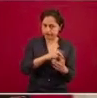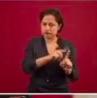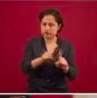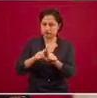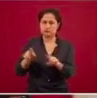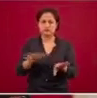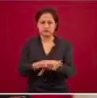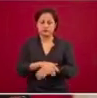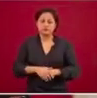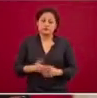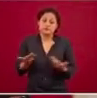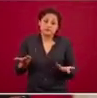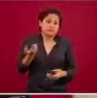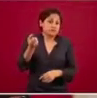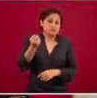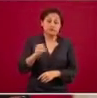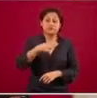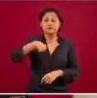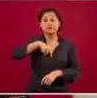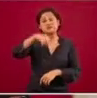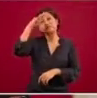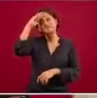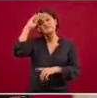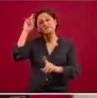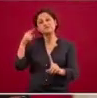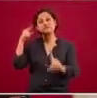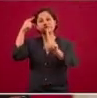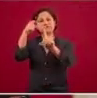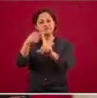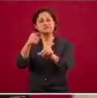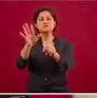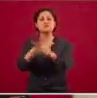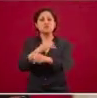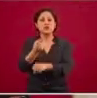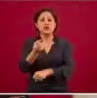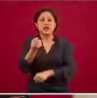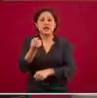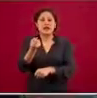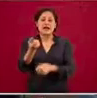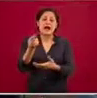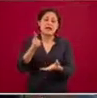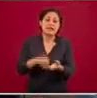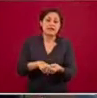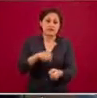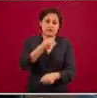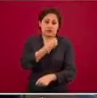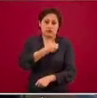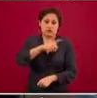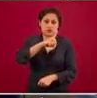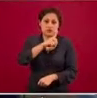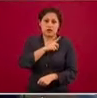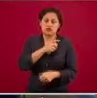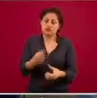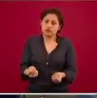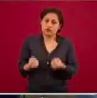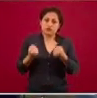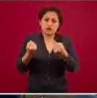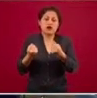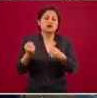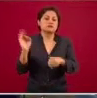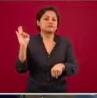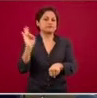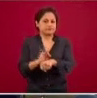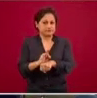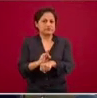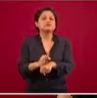this purpose. Not only because in this way we can have a more robust, more stable